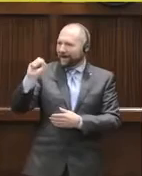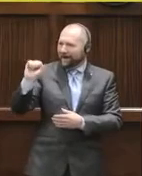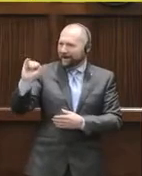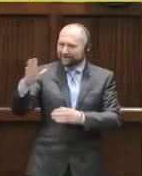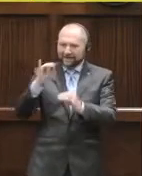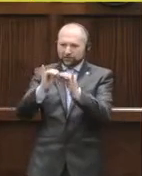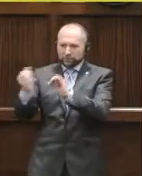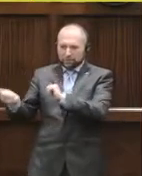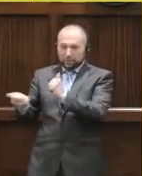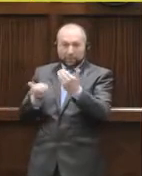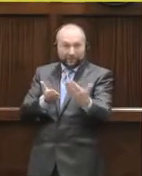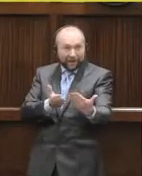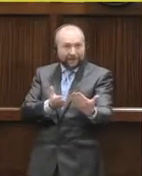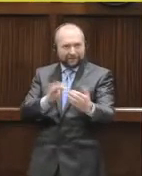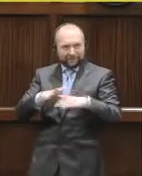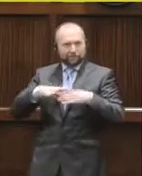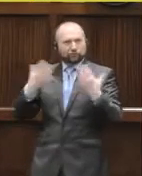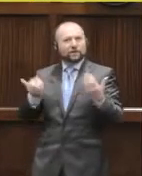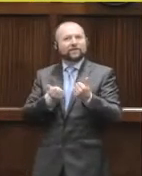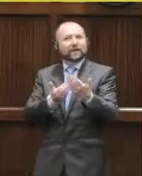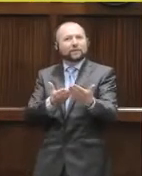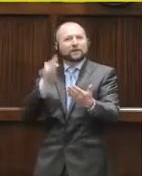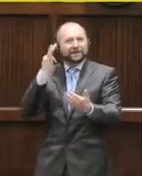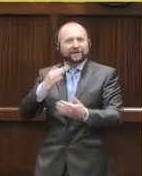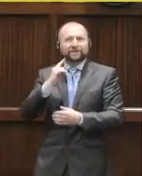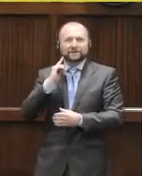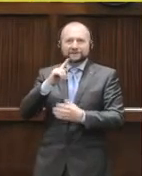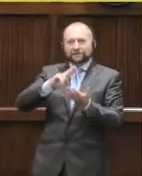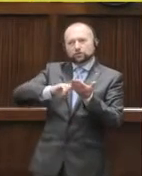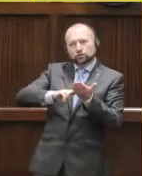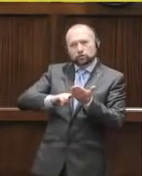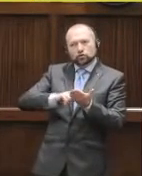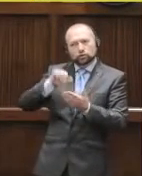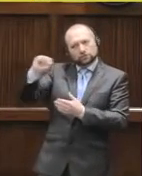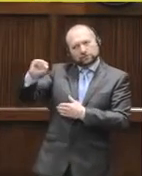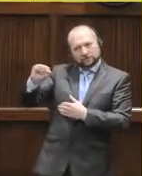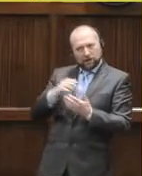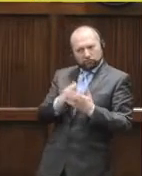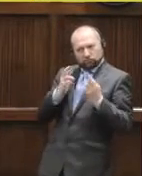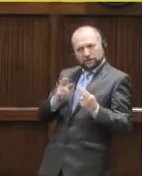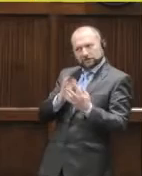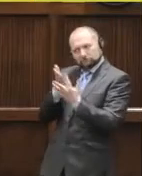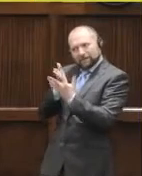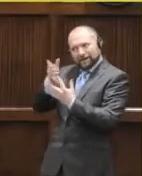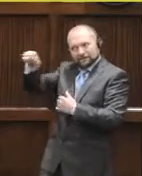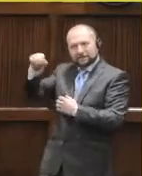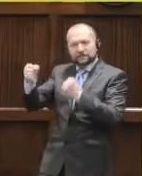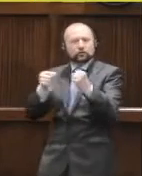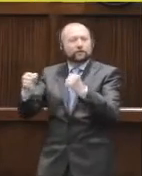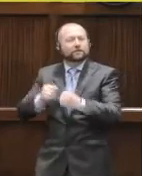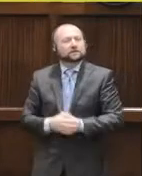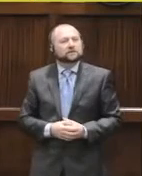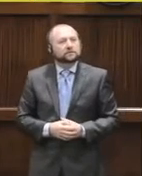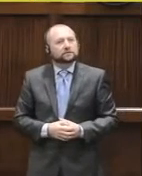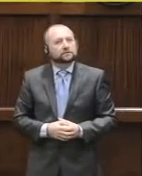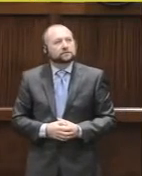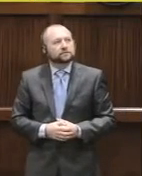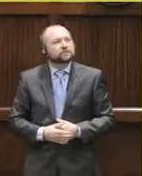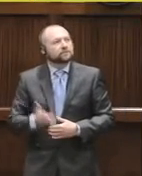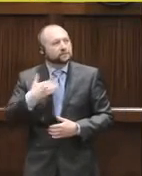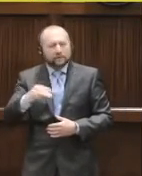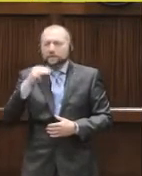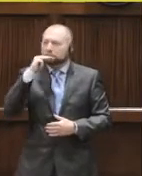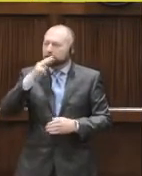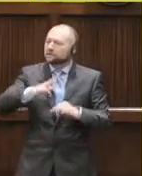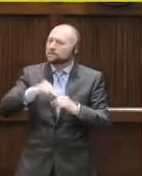when availing of or seeking to access statutory entitlements and services. This will make it easier for